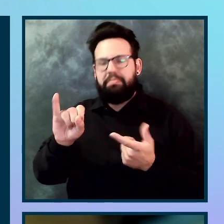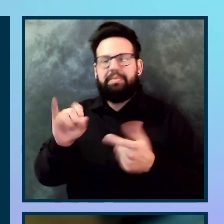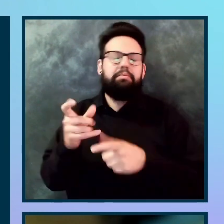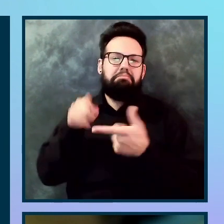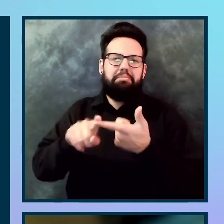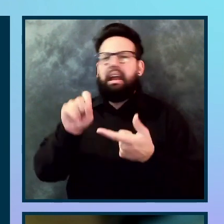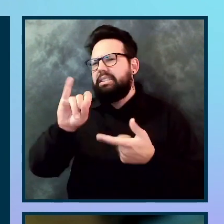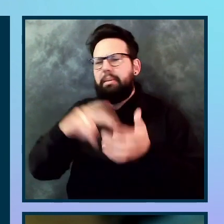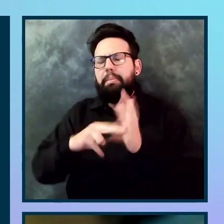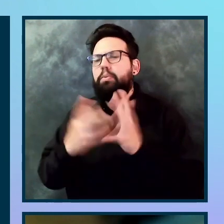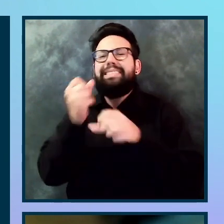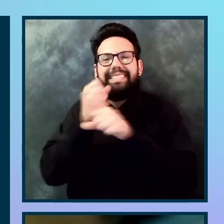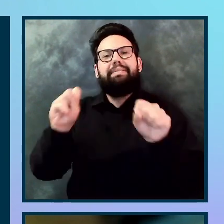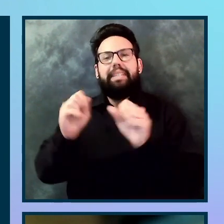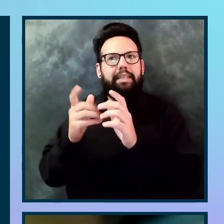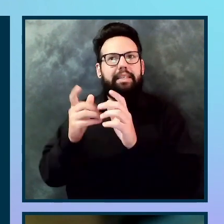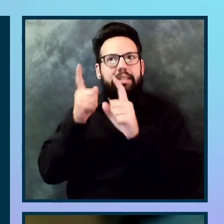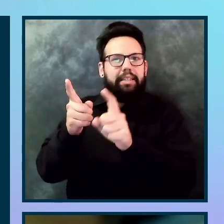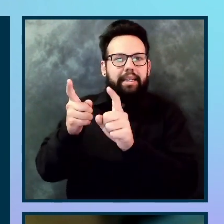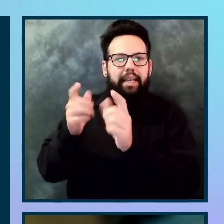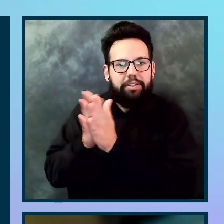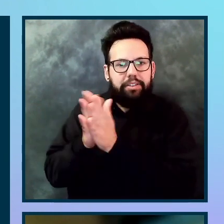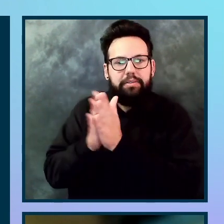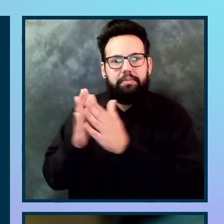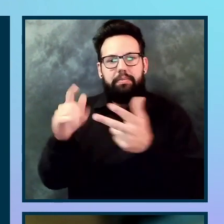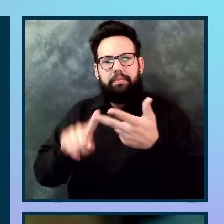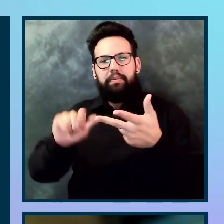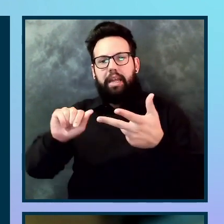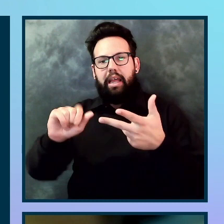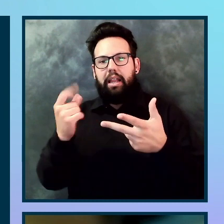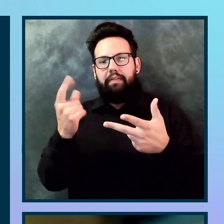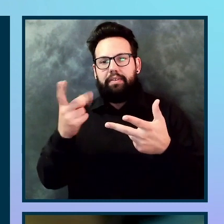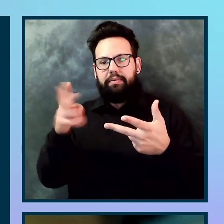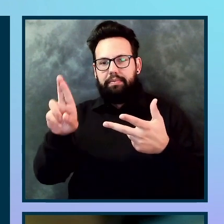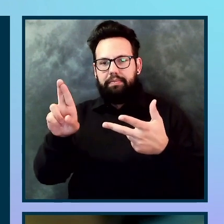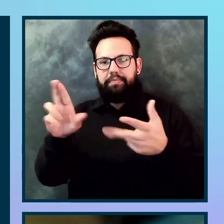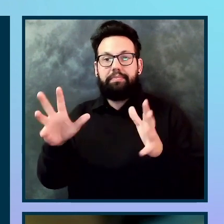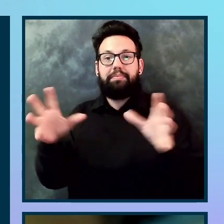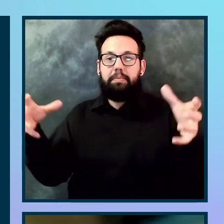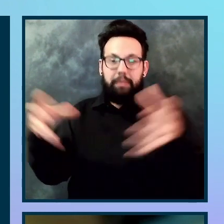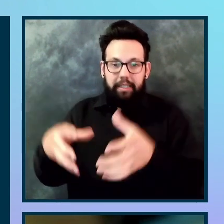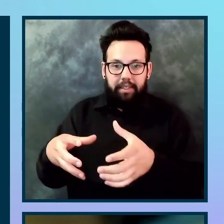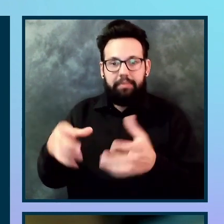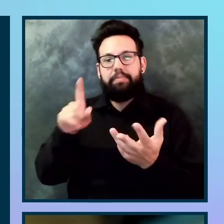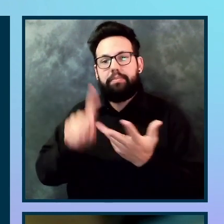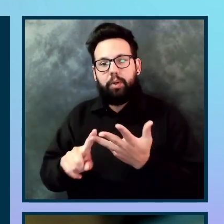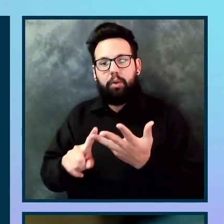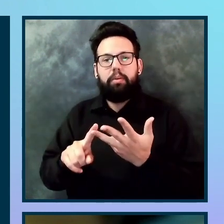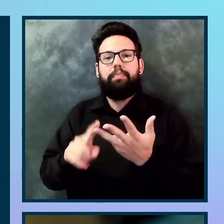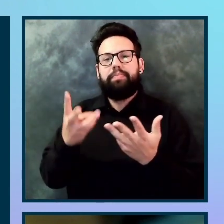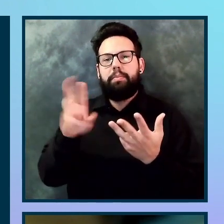Initiative, the A11Y VR Meetup, and the W3 groups of like immersive captioning and